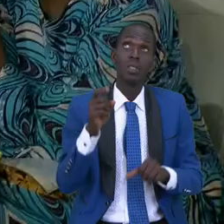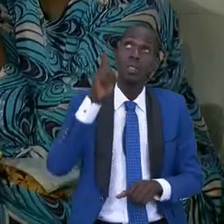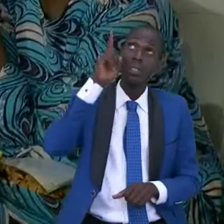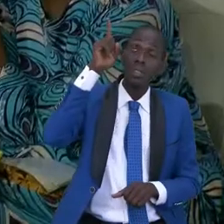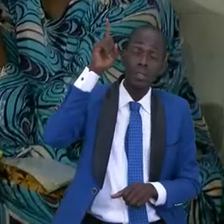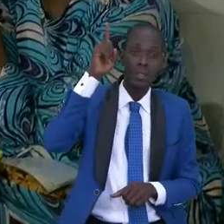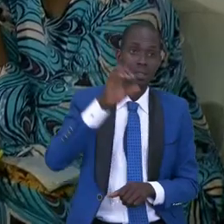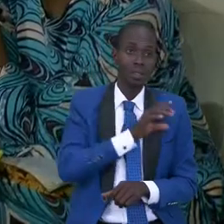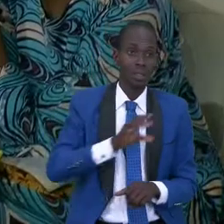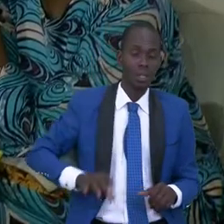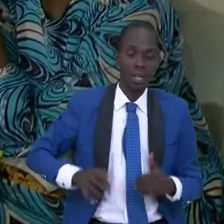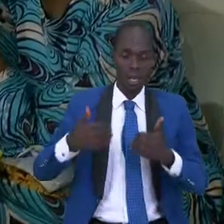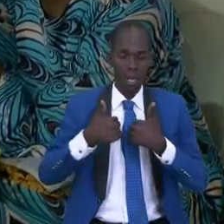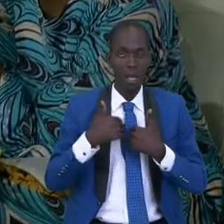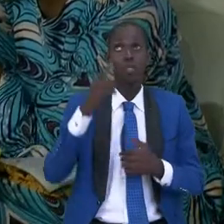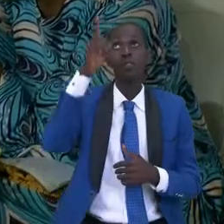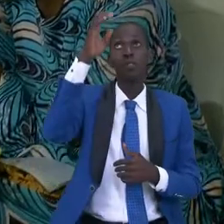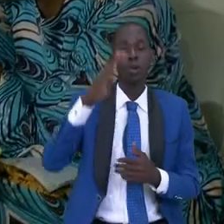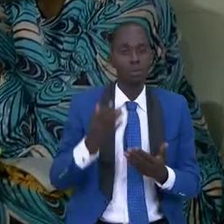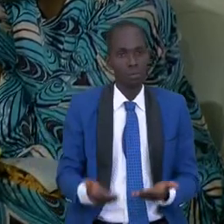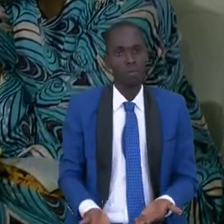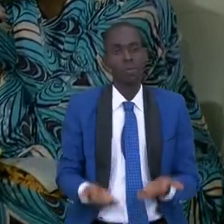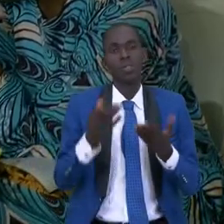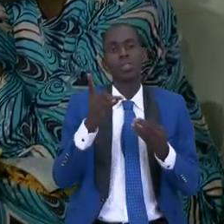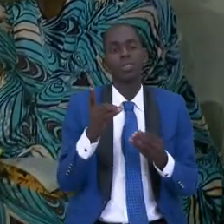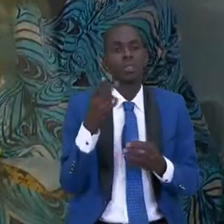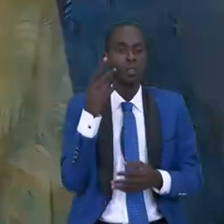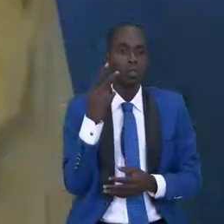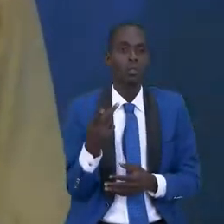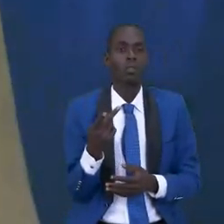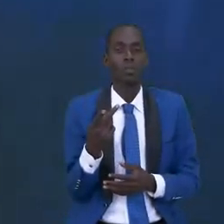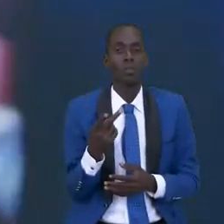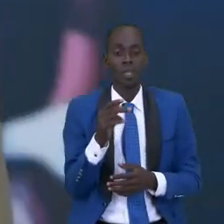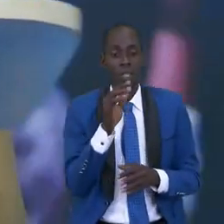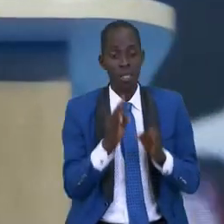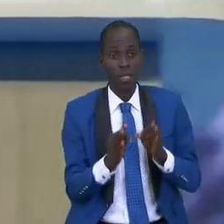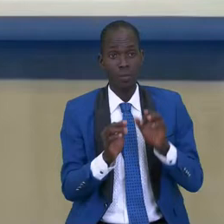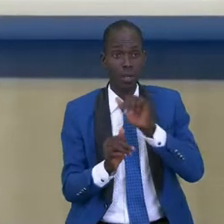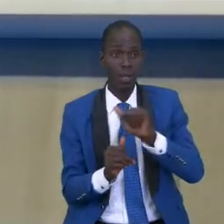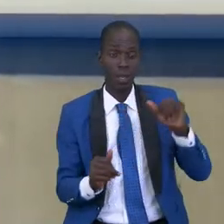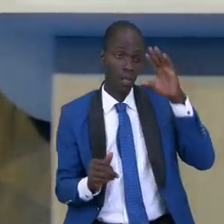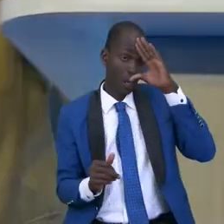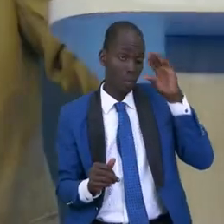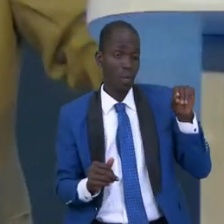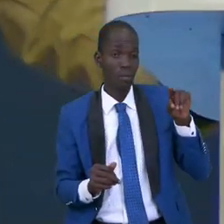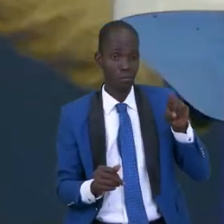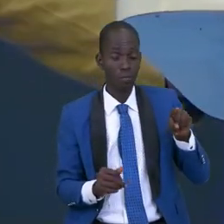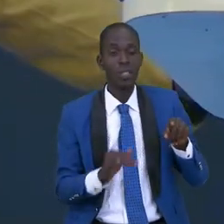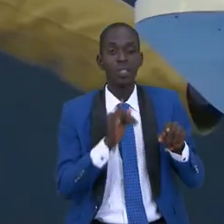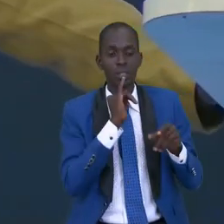God exalted. Look at this. If a man is